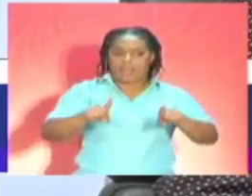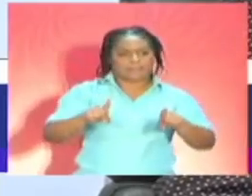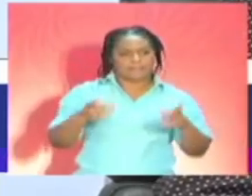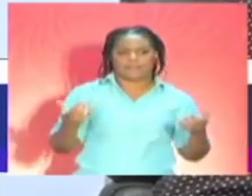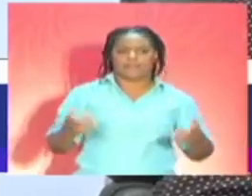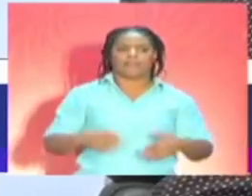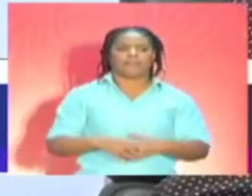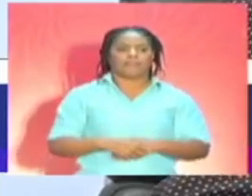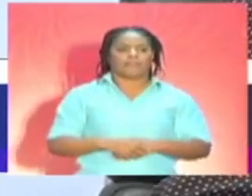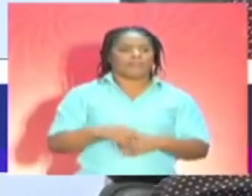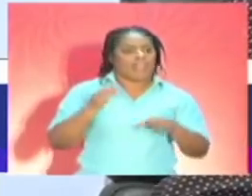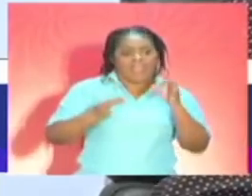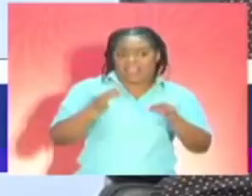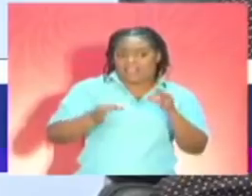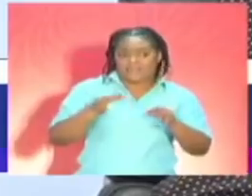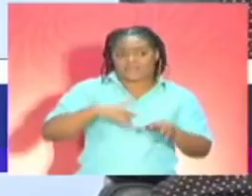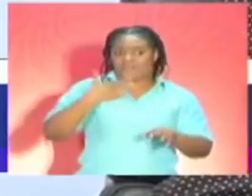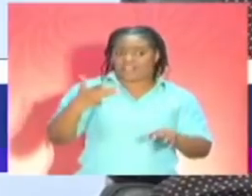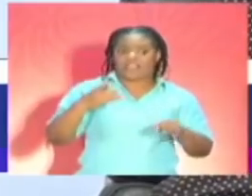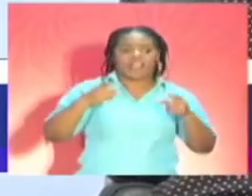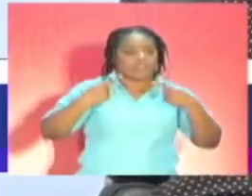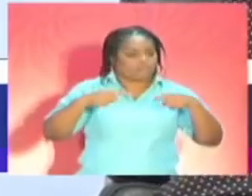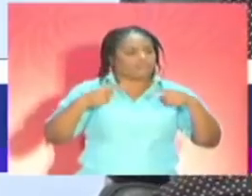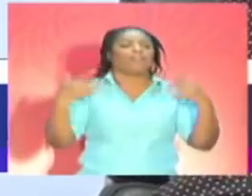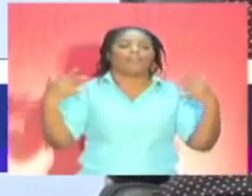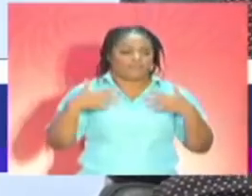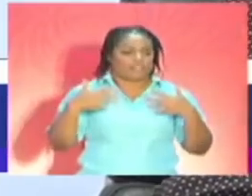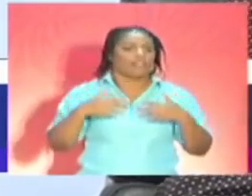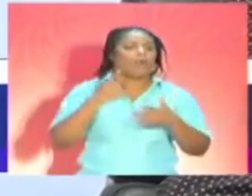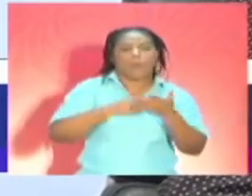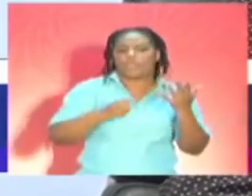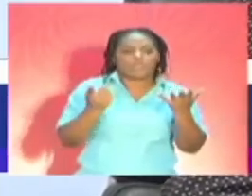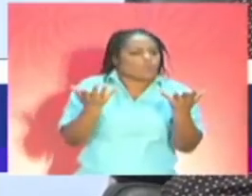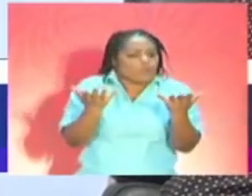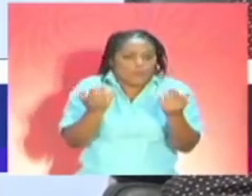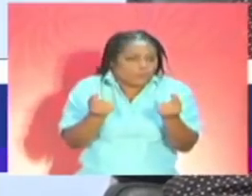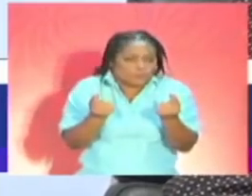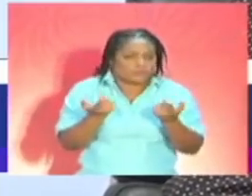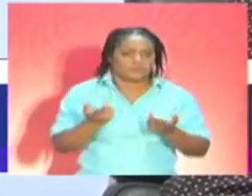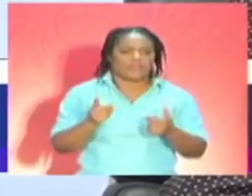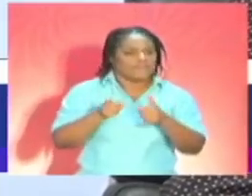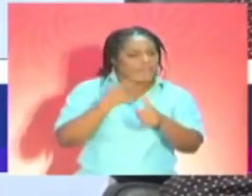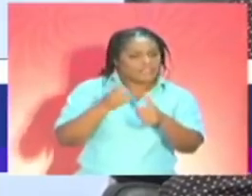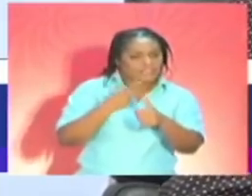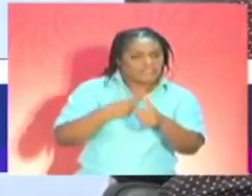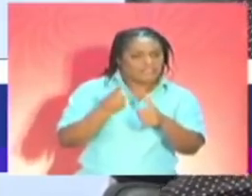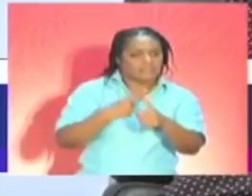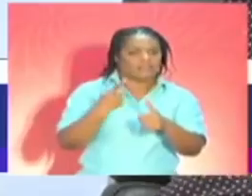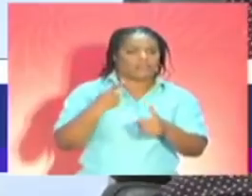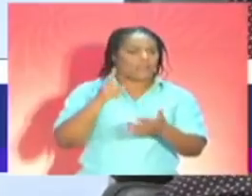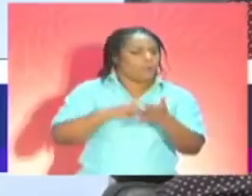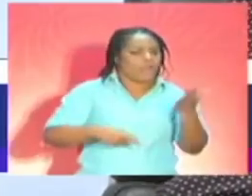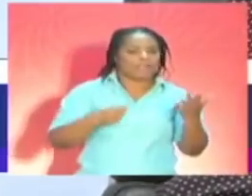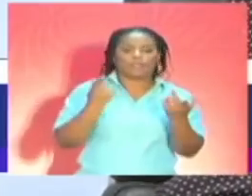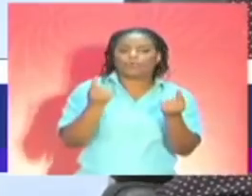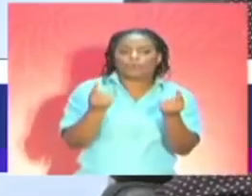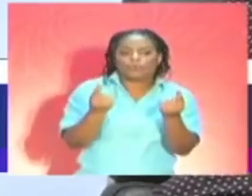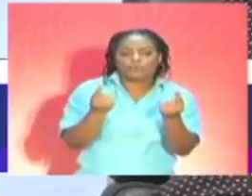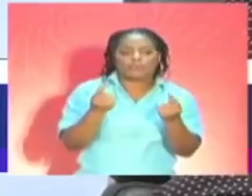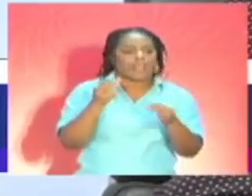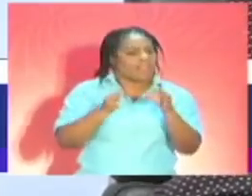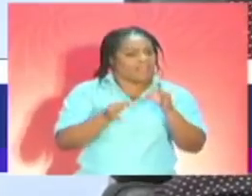is already happening, it can be alleviated. We need to do this in order to make the act of